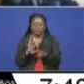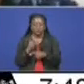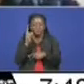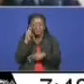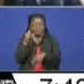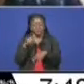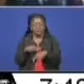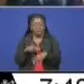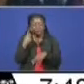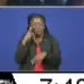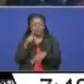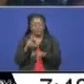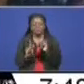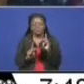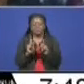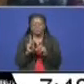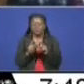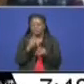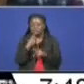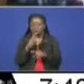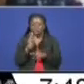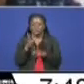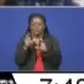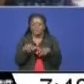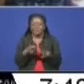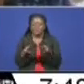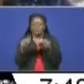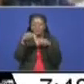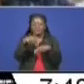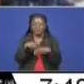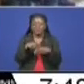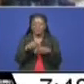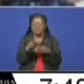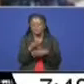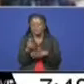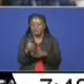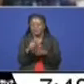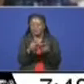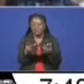for persons, like I said, who we can put in several positions rather